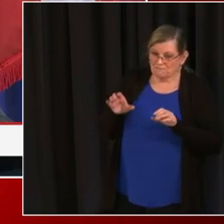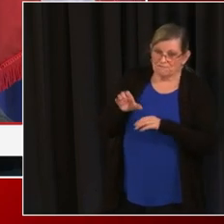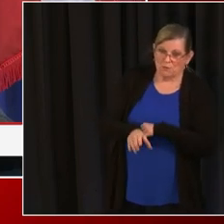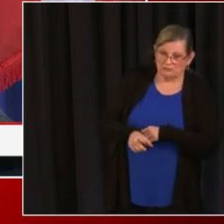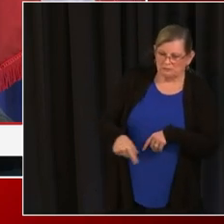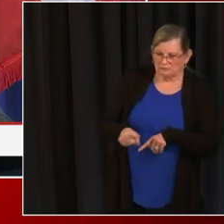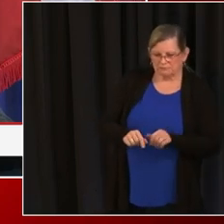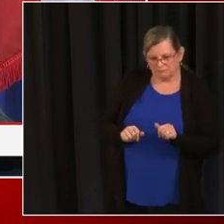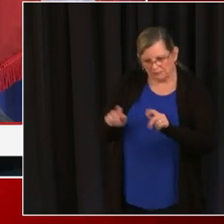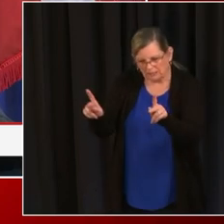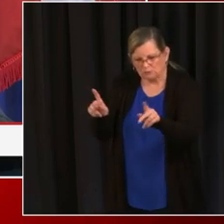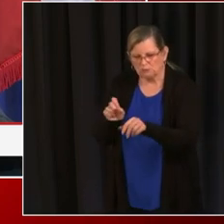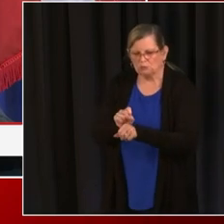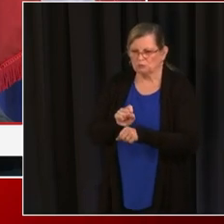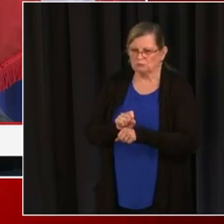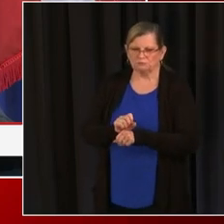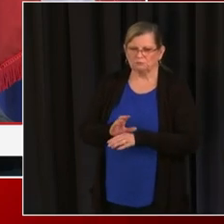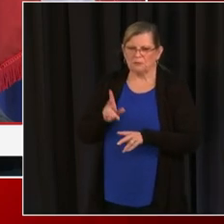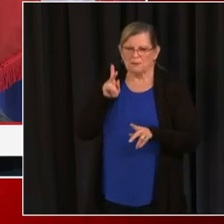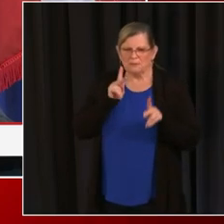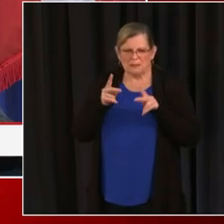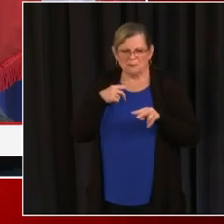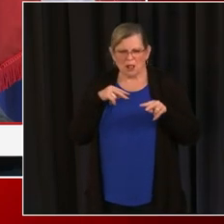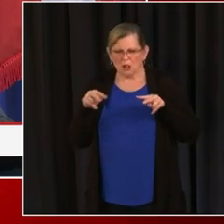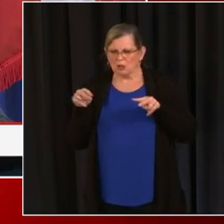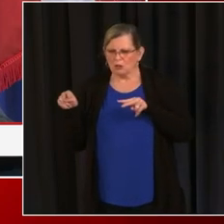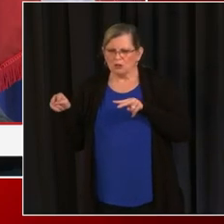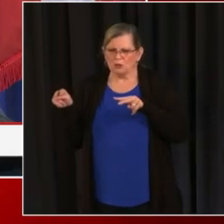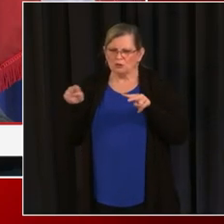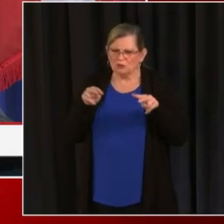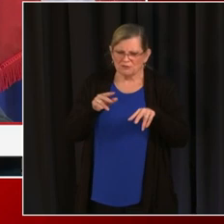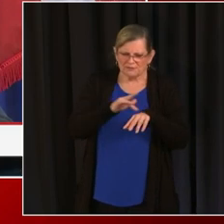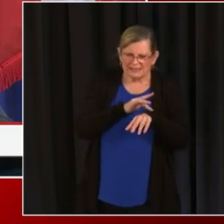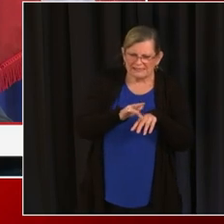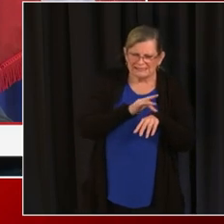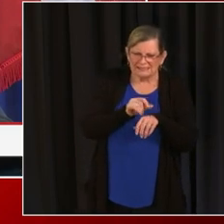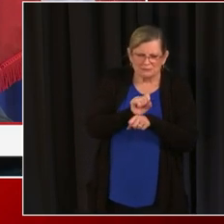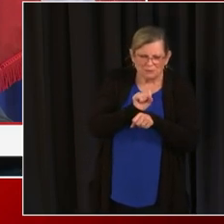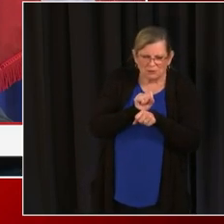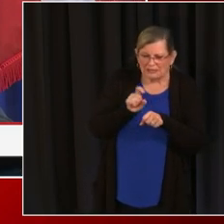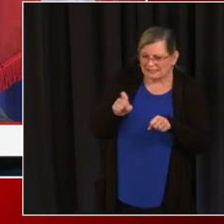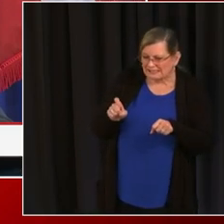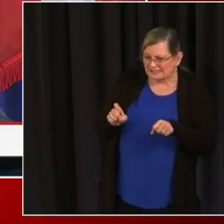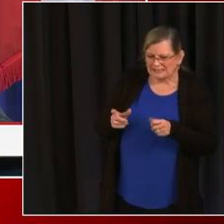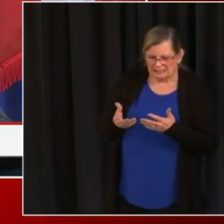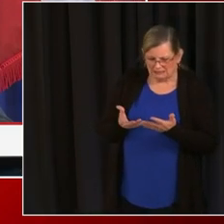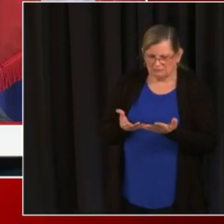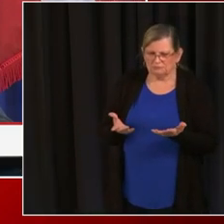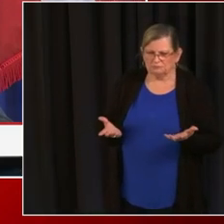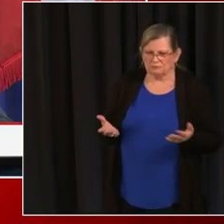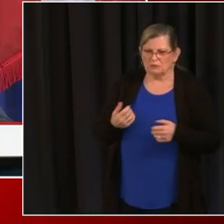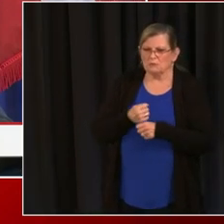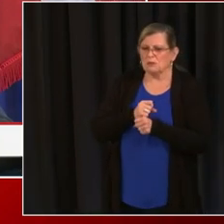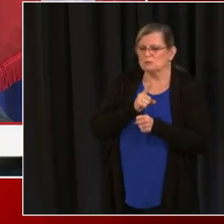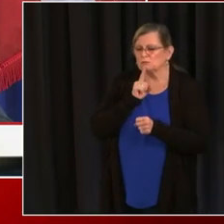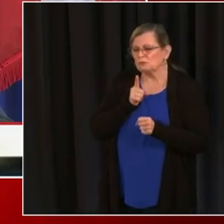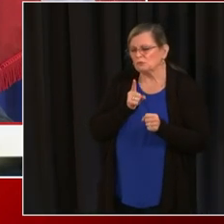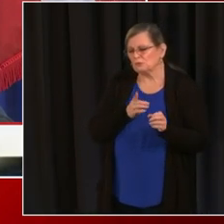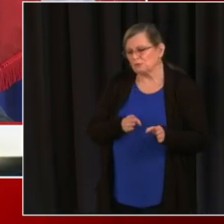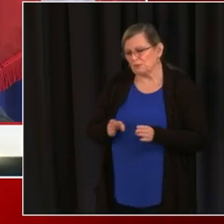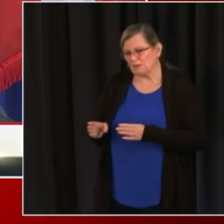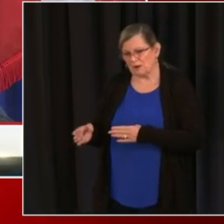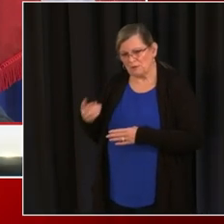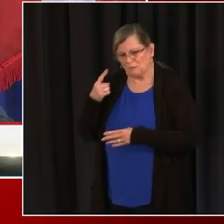sure throughout the last months, have been looking at their spaces, looking at their employee needs, and making those